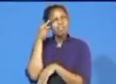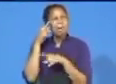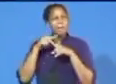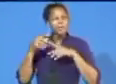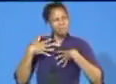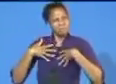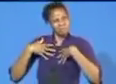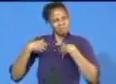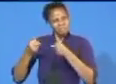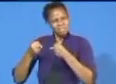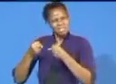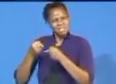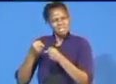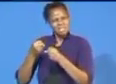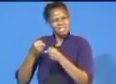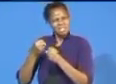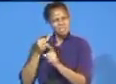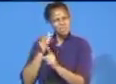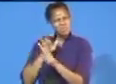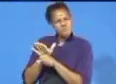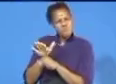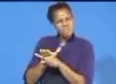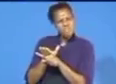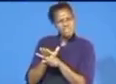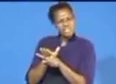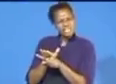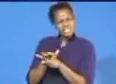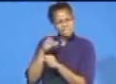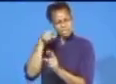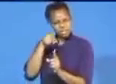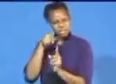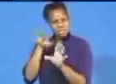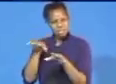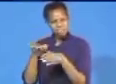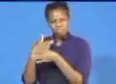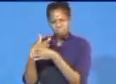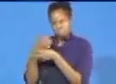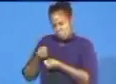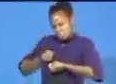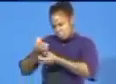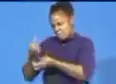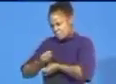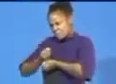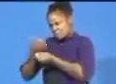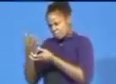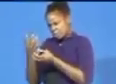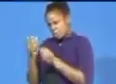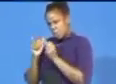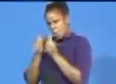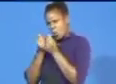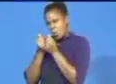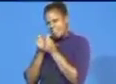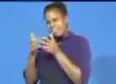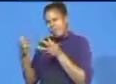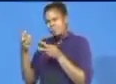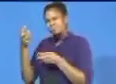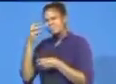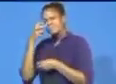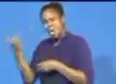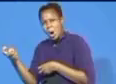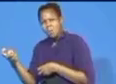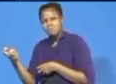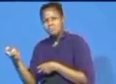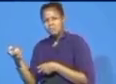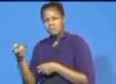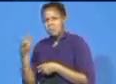convinced enough that she could share that without a shadow of a doubt? Look